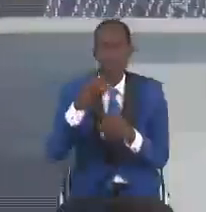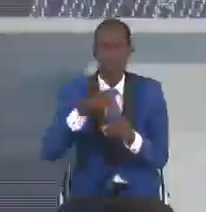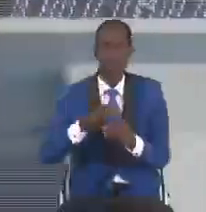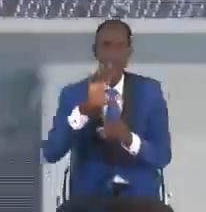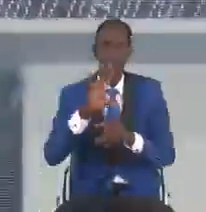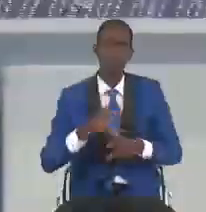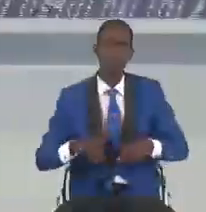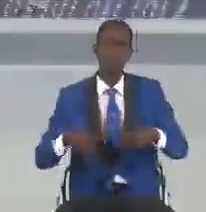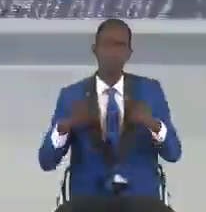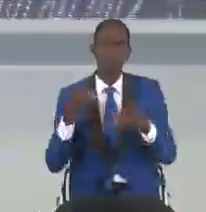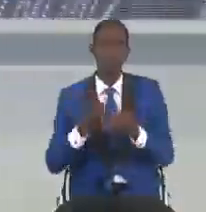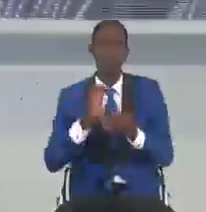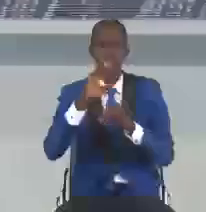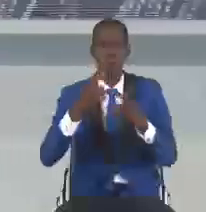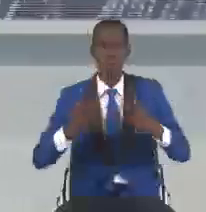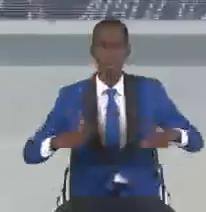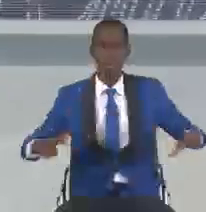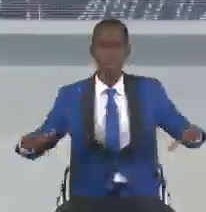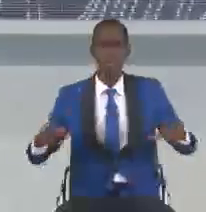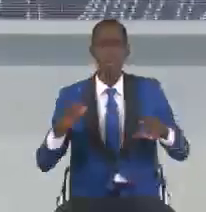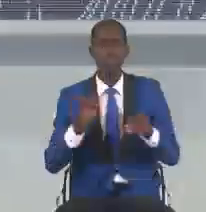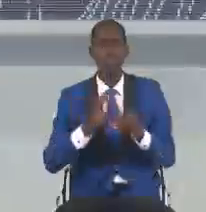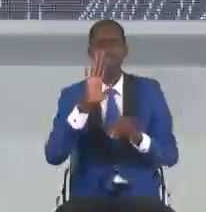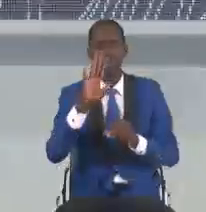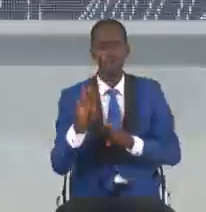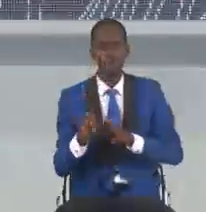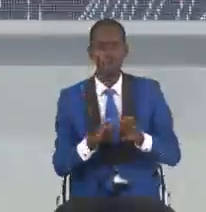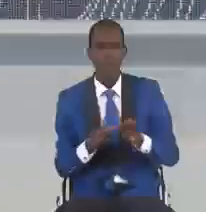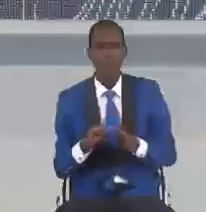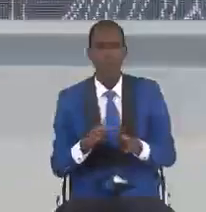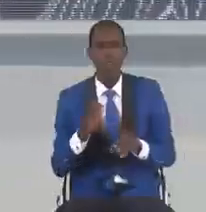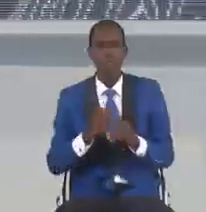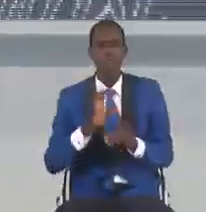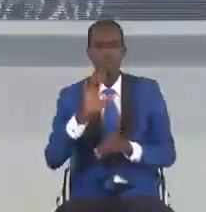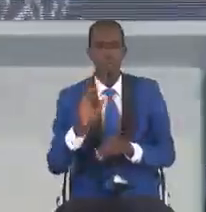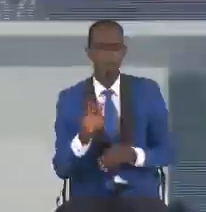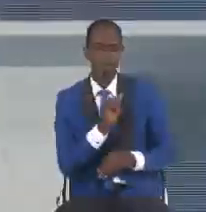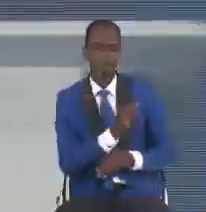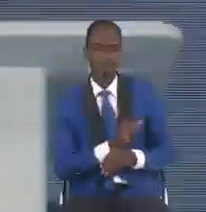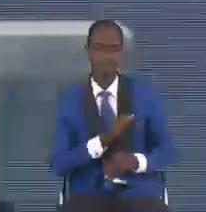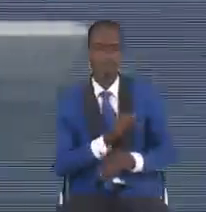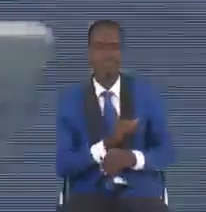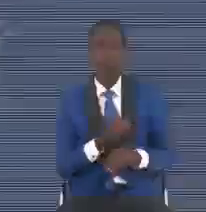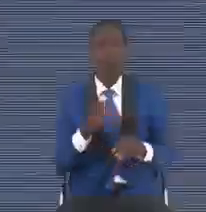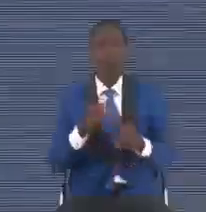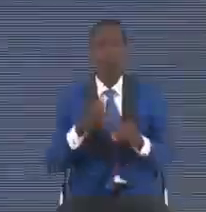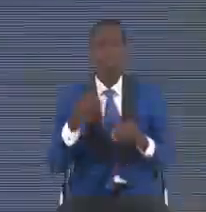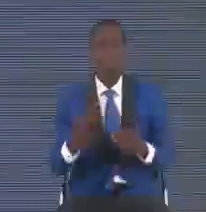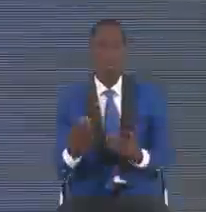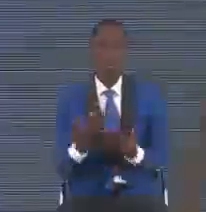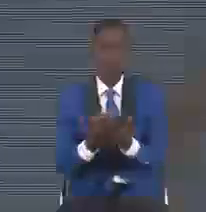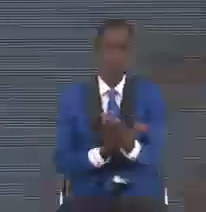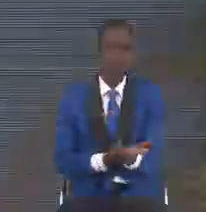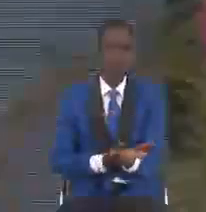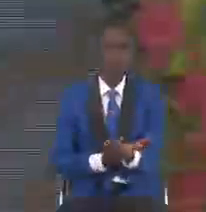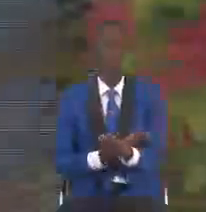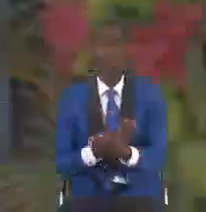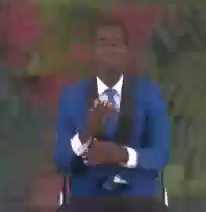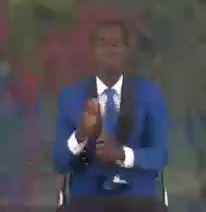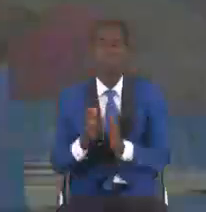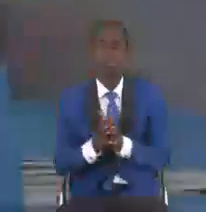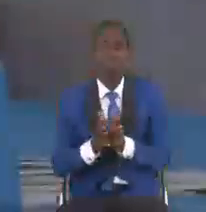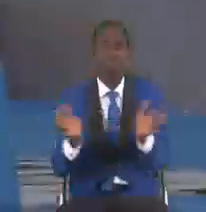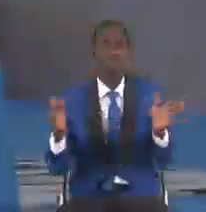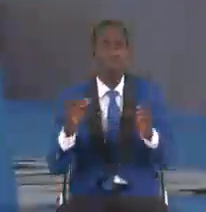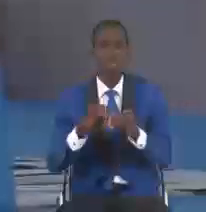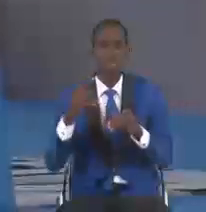your language, in your disposition, in your action, in the day, in the public, in the